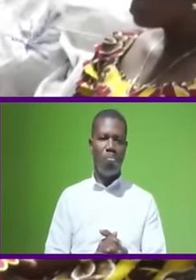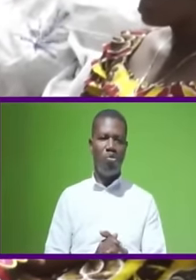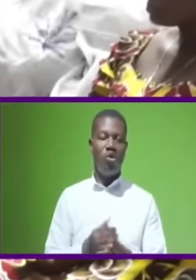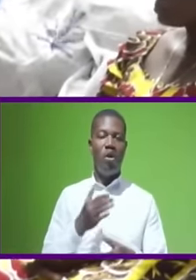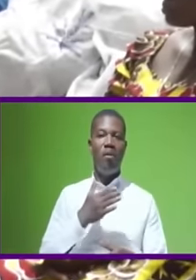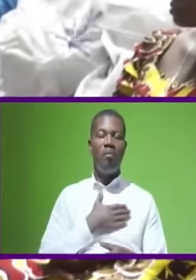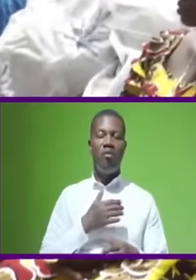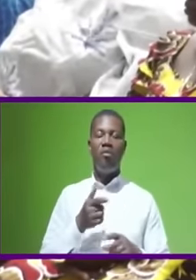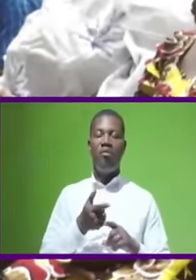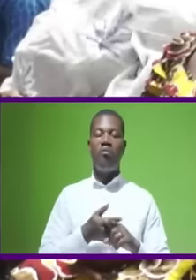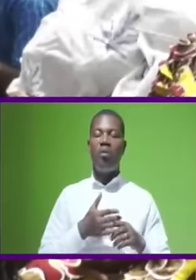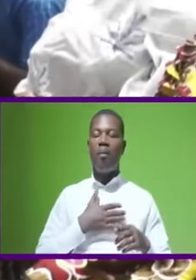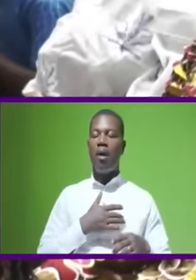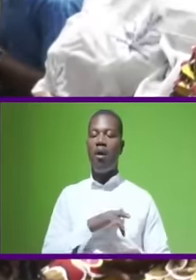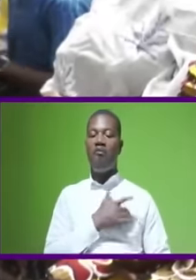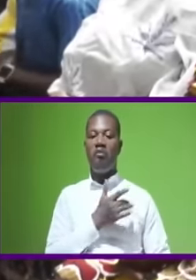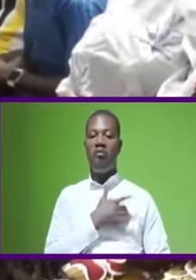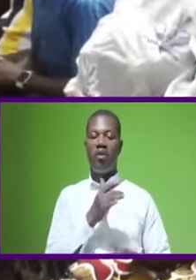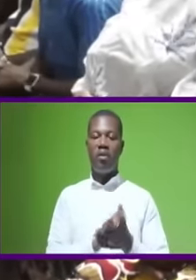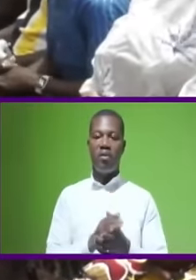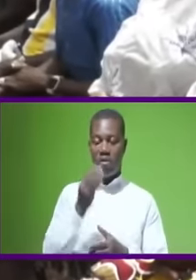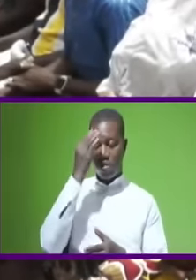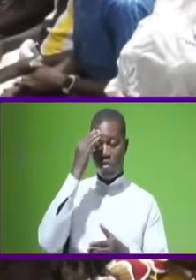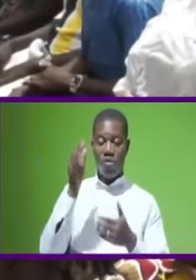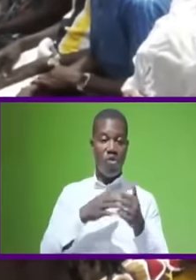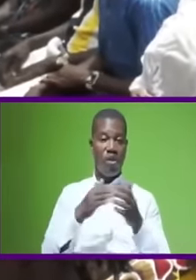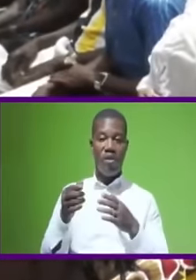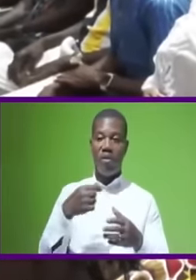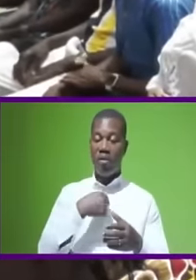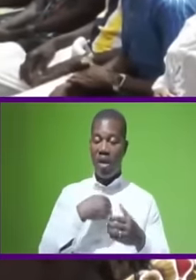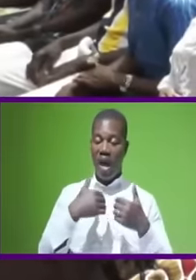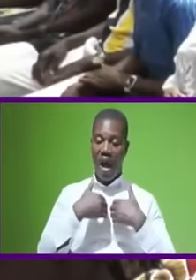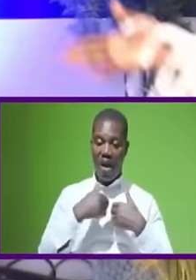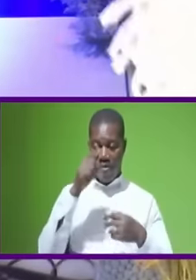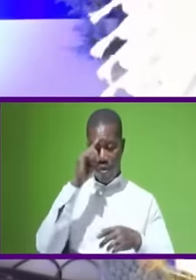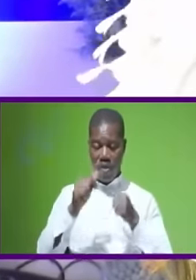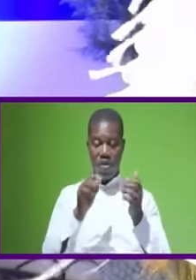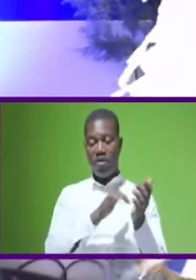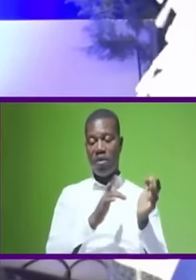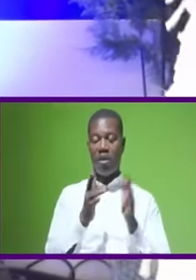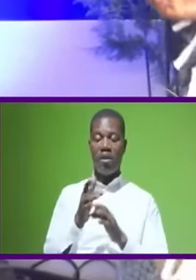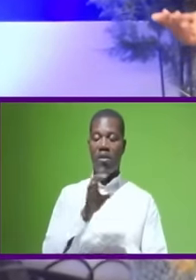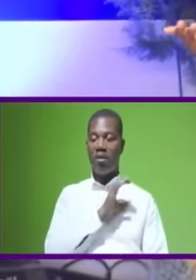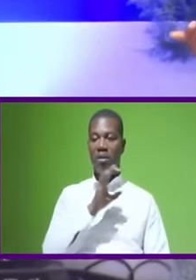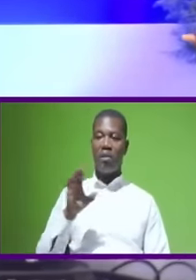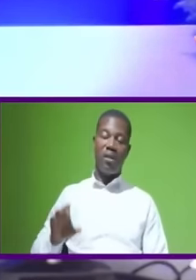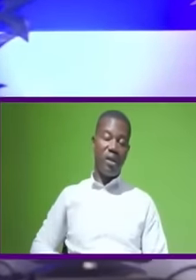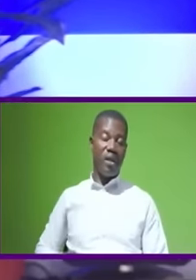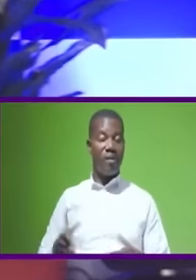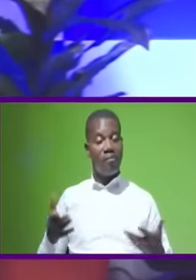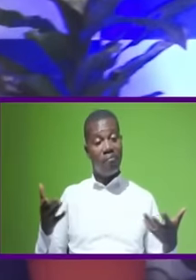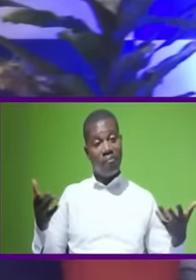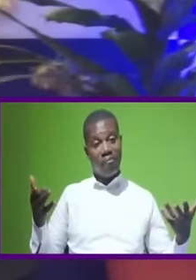my thing came who no say bribia me wa Christo nti. Out of my